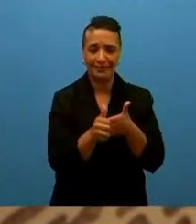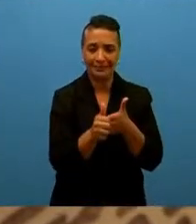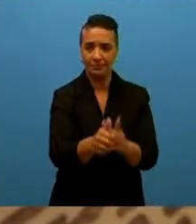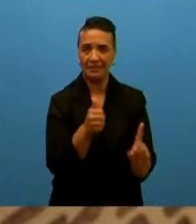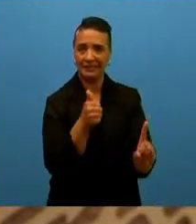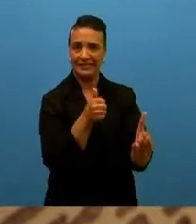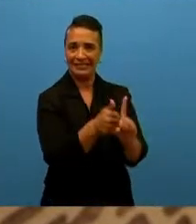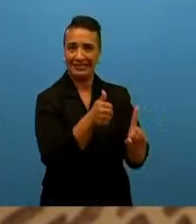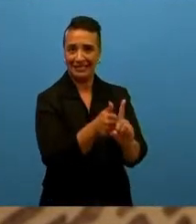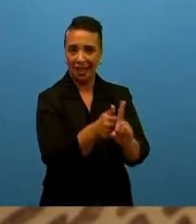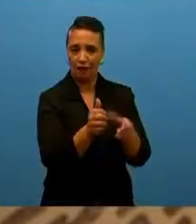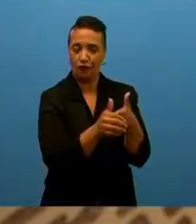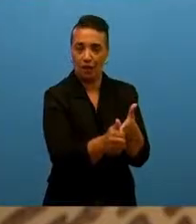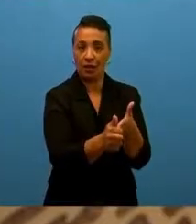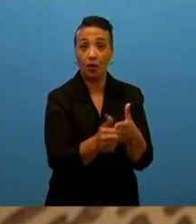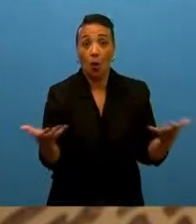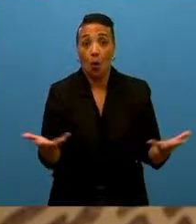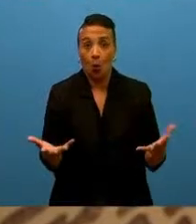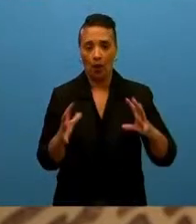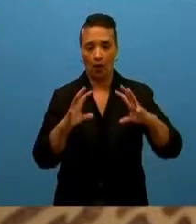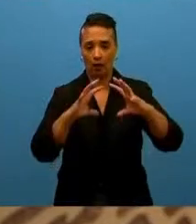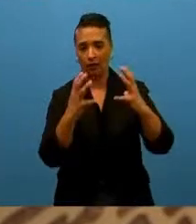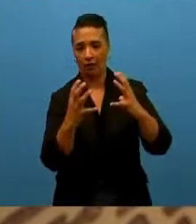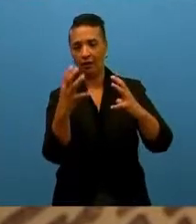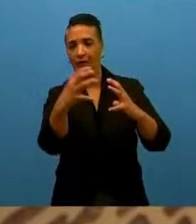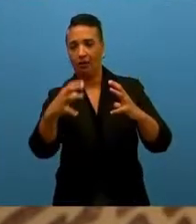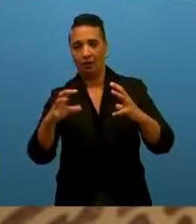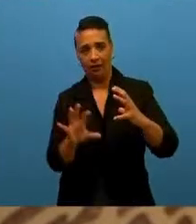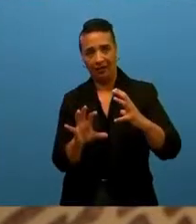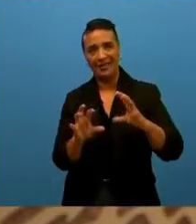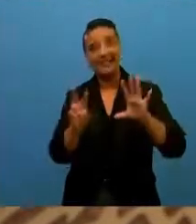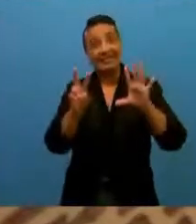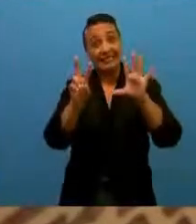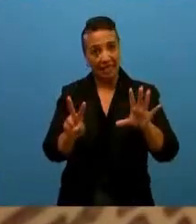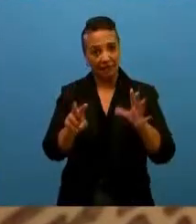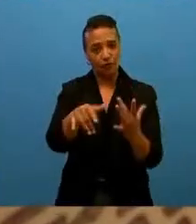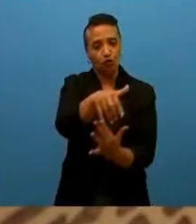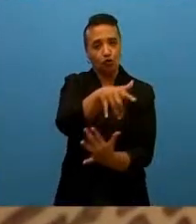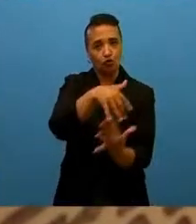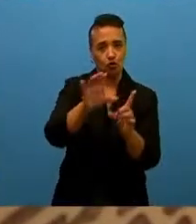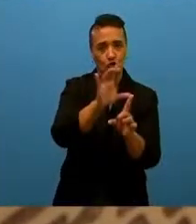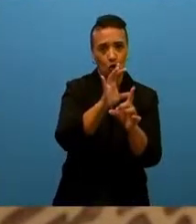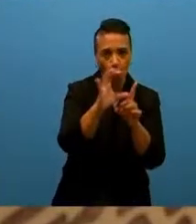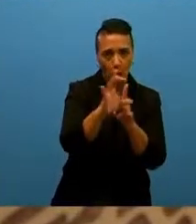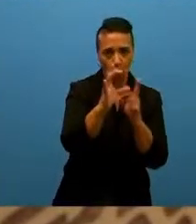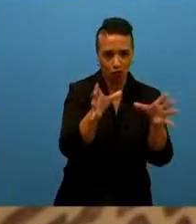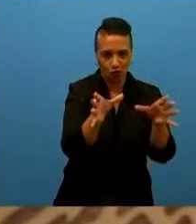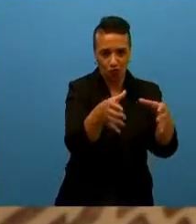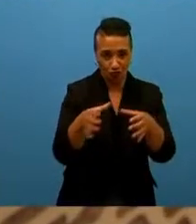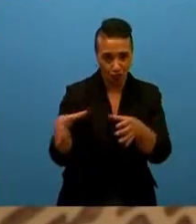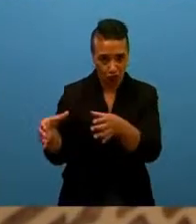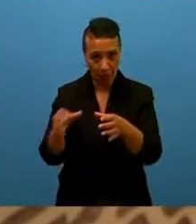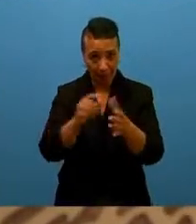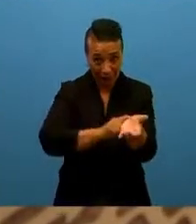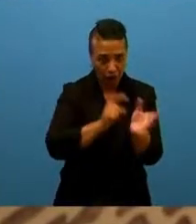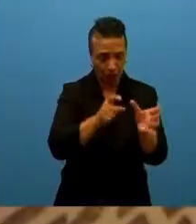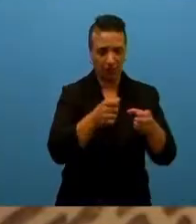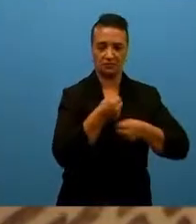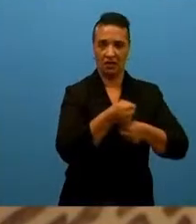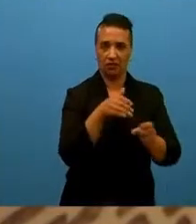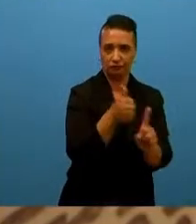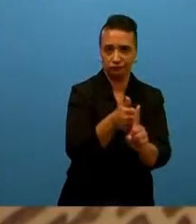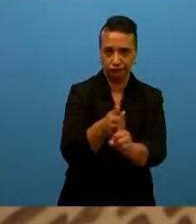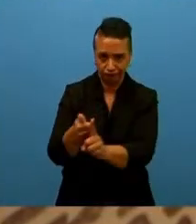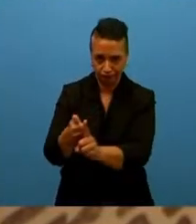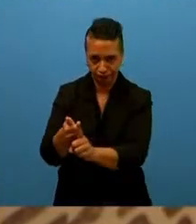peoples from each of the 7 geopolitical, socio-cultural regions. It must also be adequately